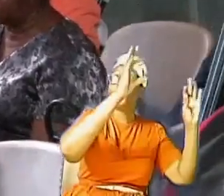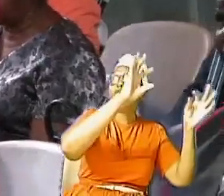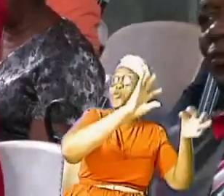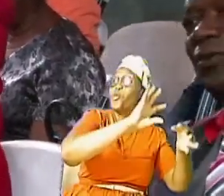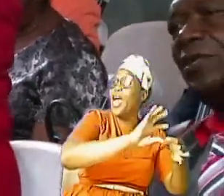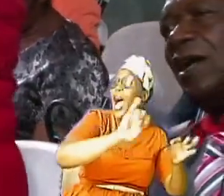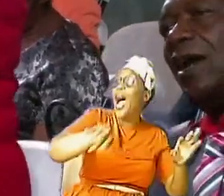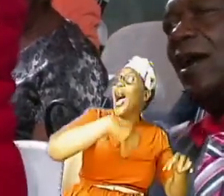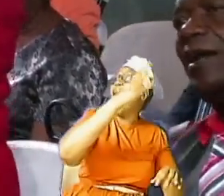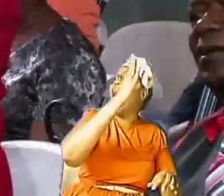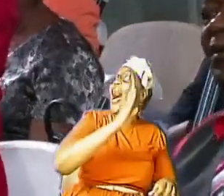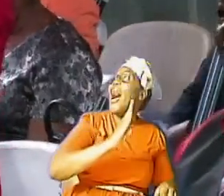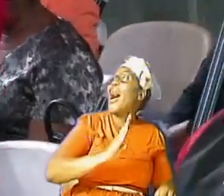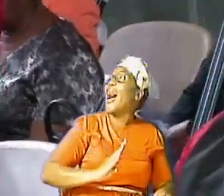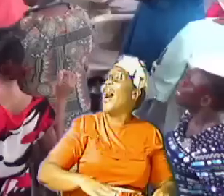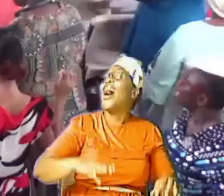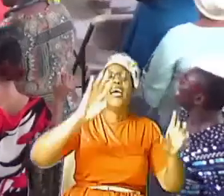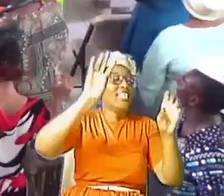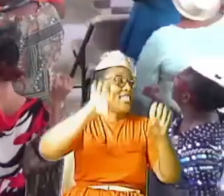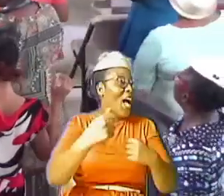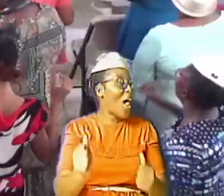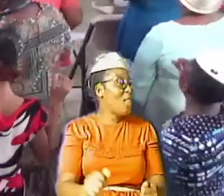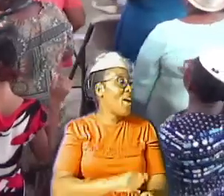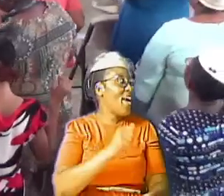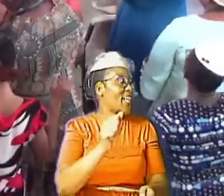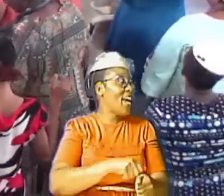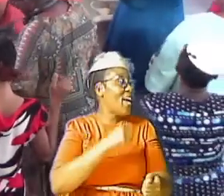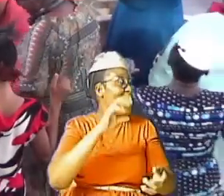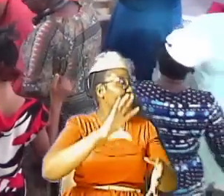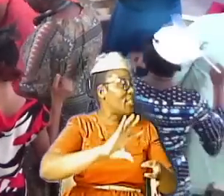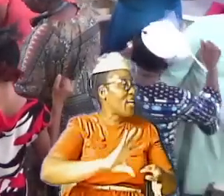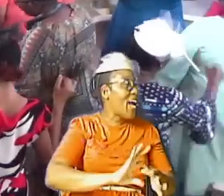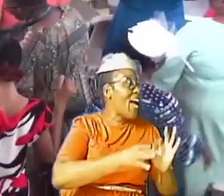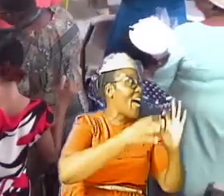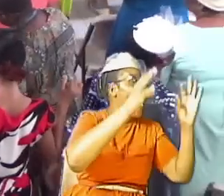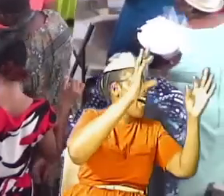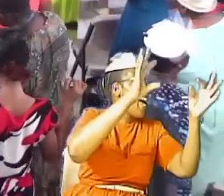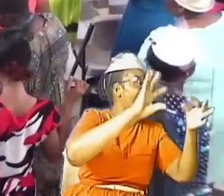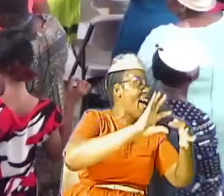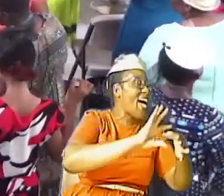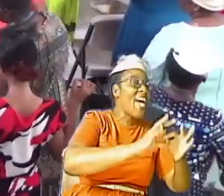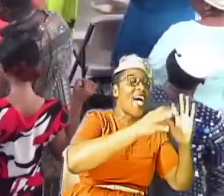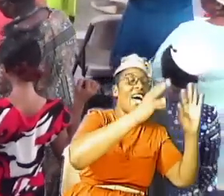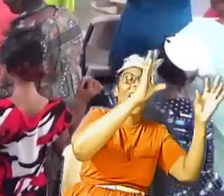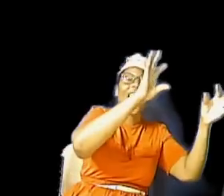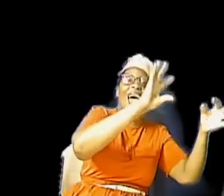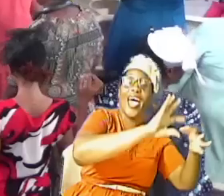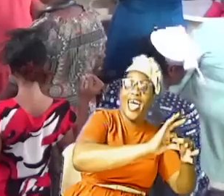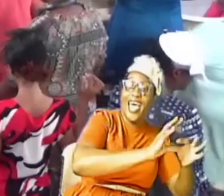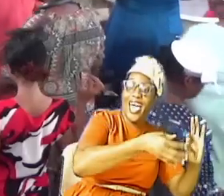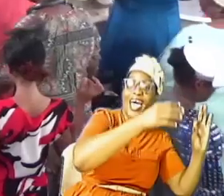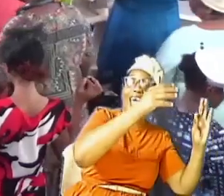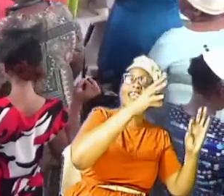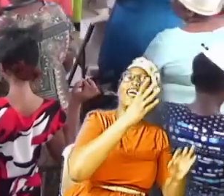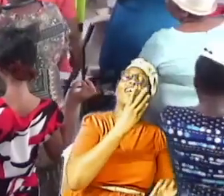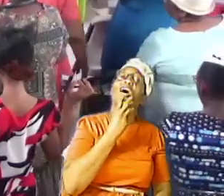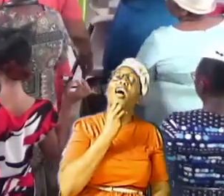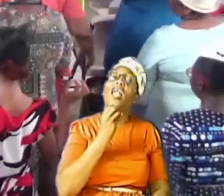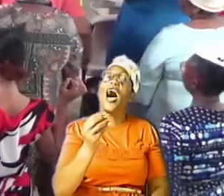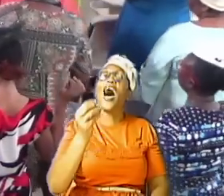of Judah, my God, shall break every chain. Yeah,